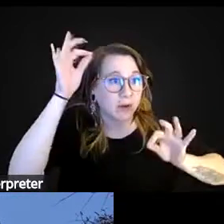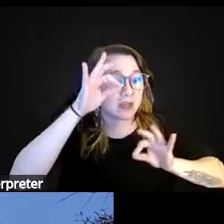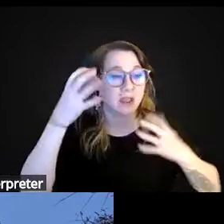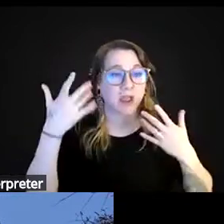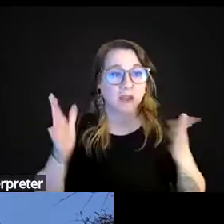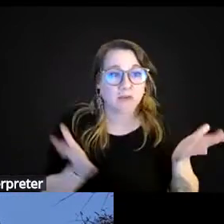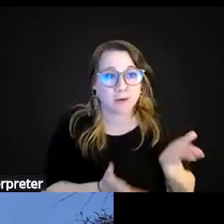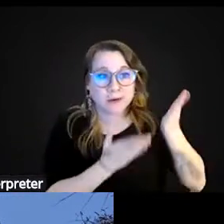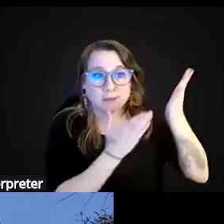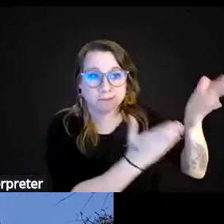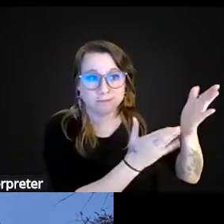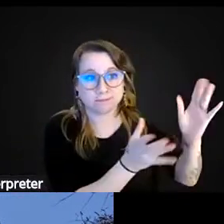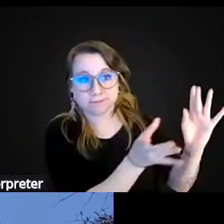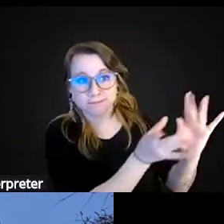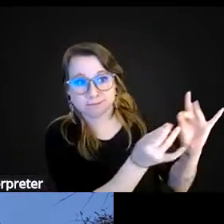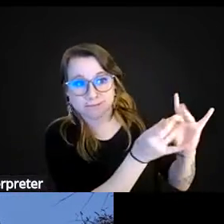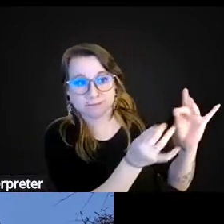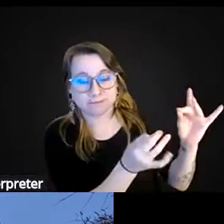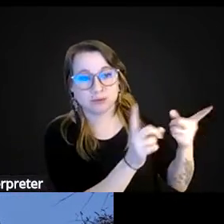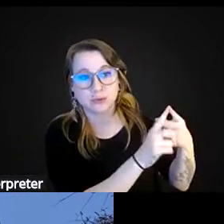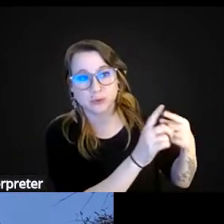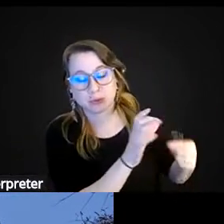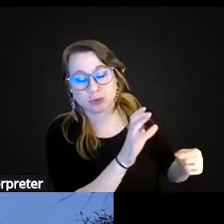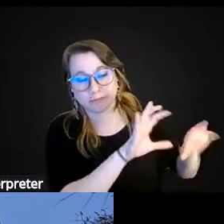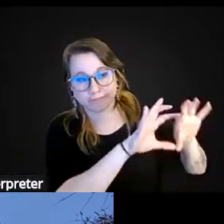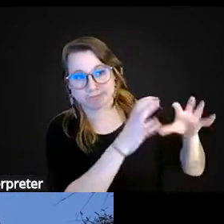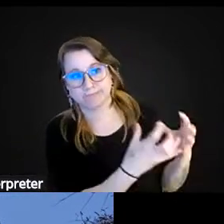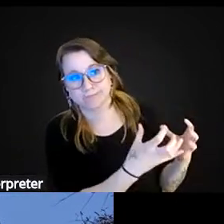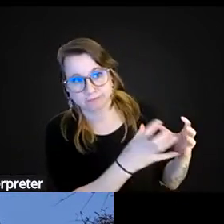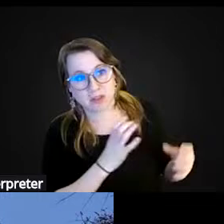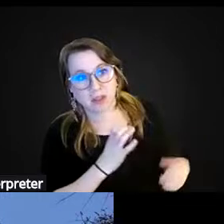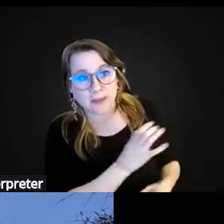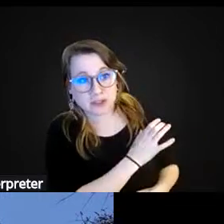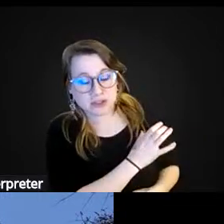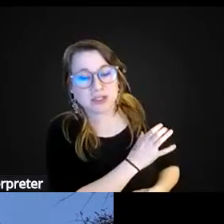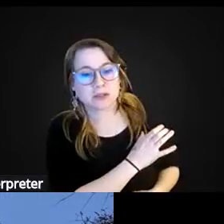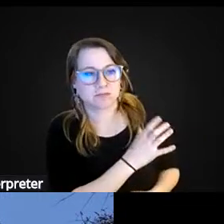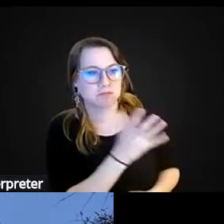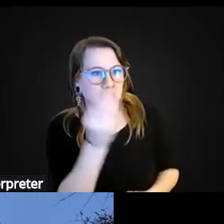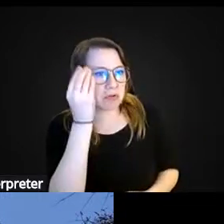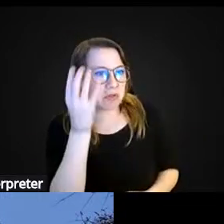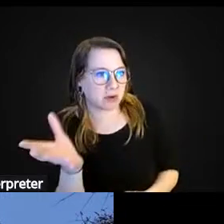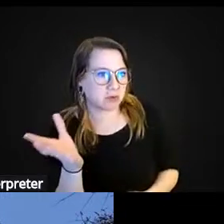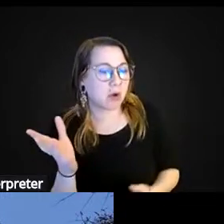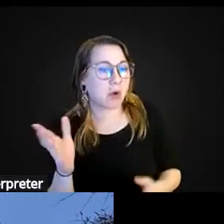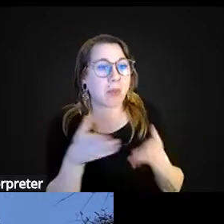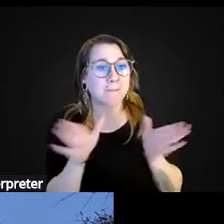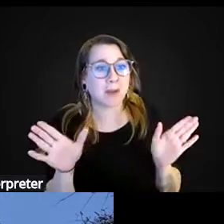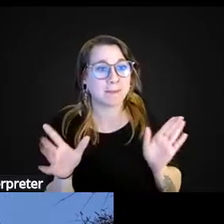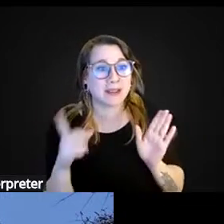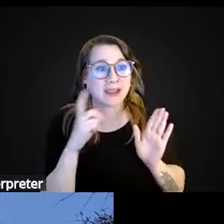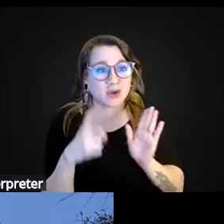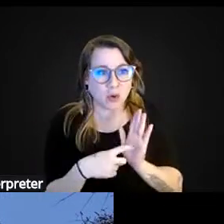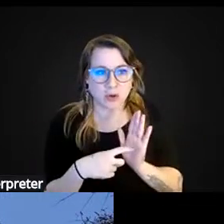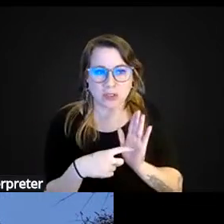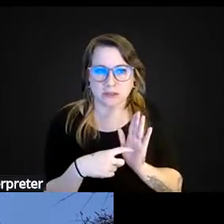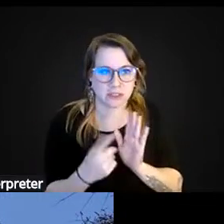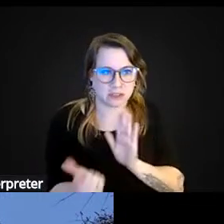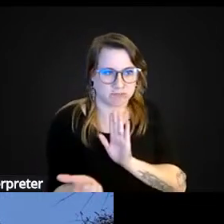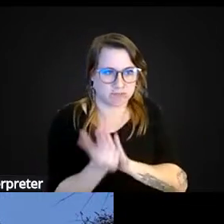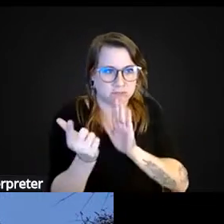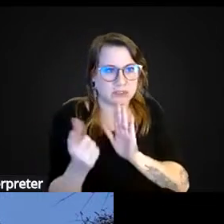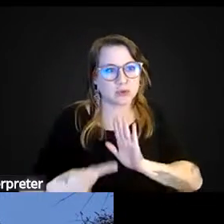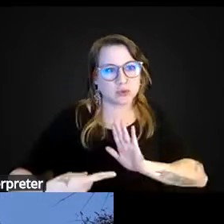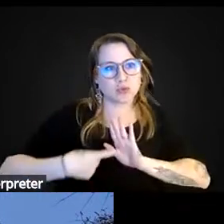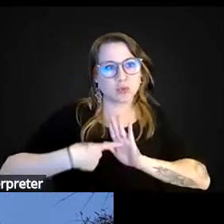that forward to the commission as a whole, but I just want to put that out there as public notice that it's illegal to represent as an